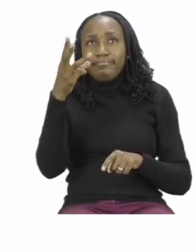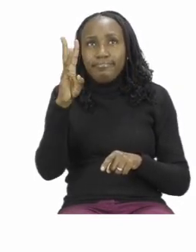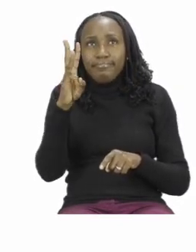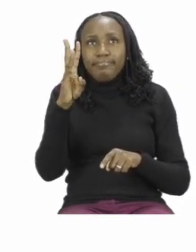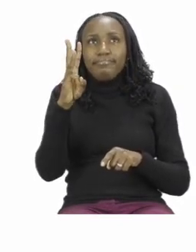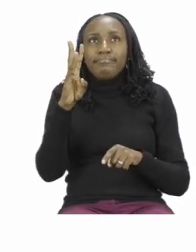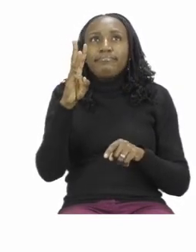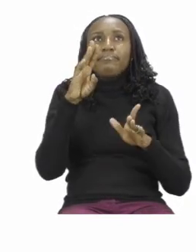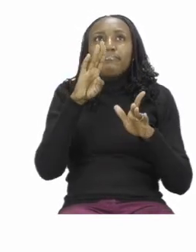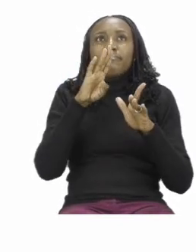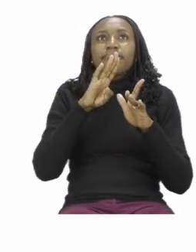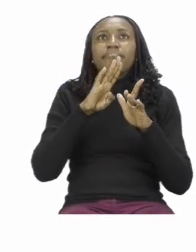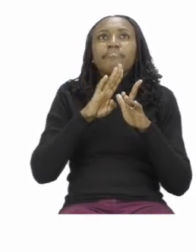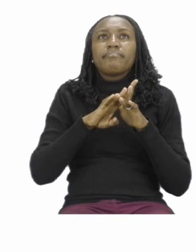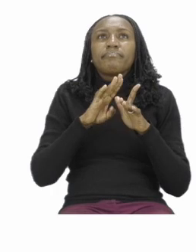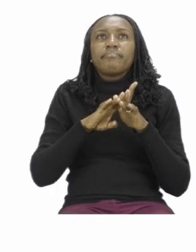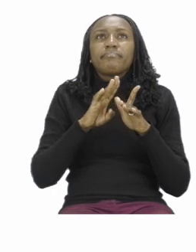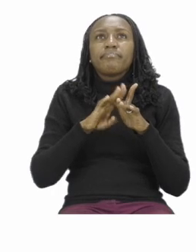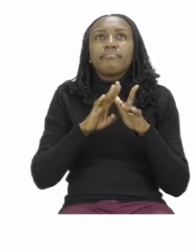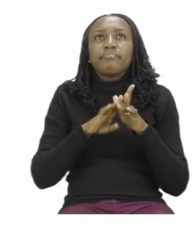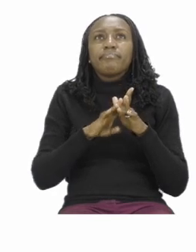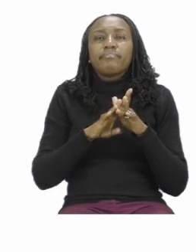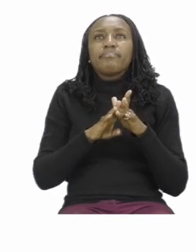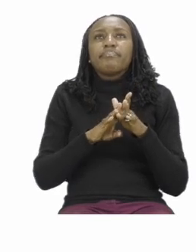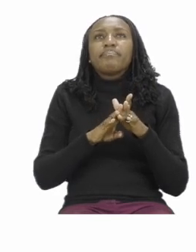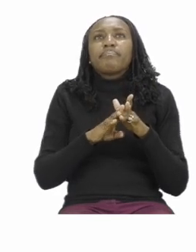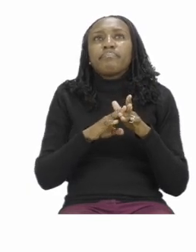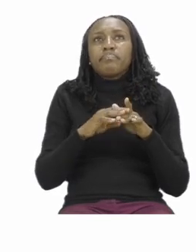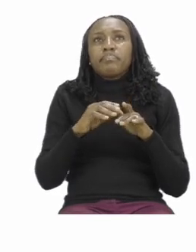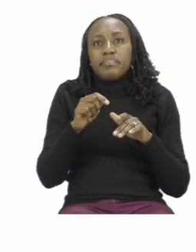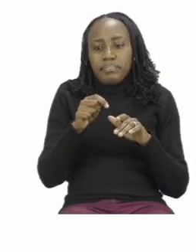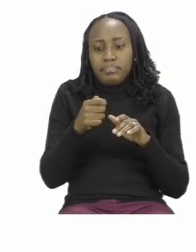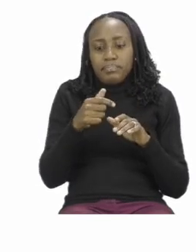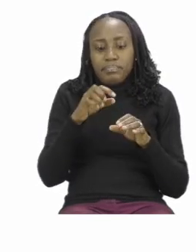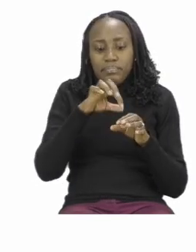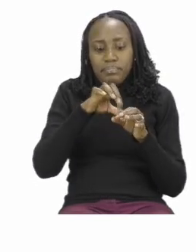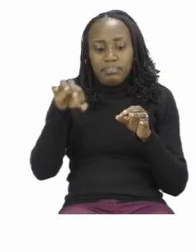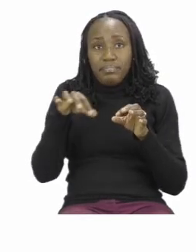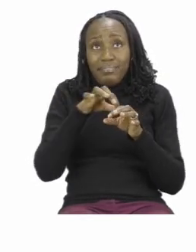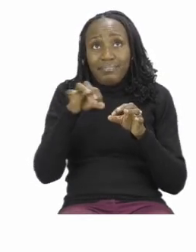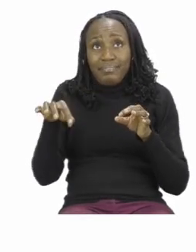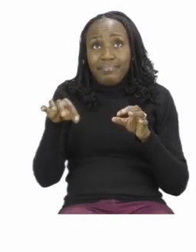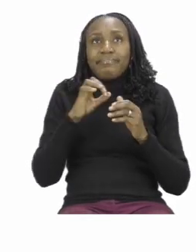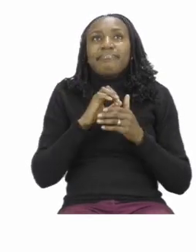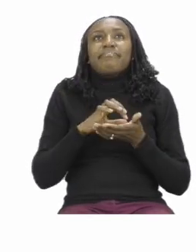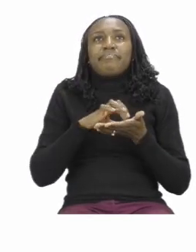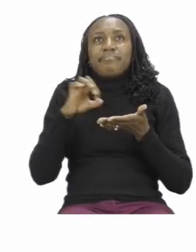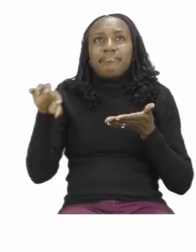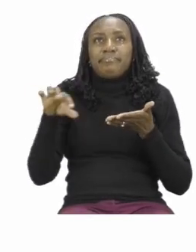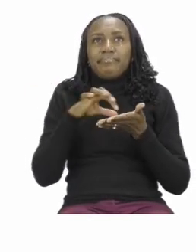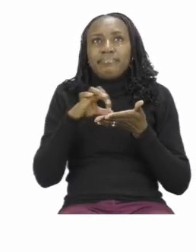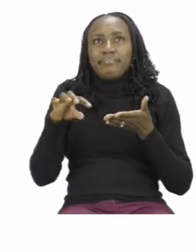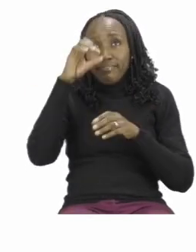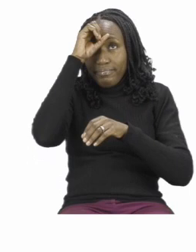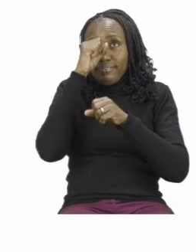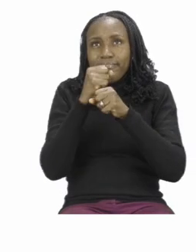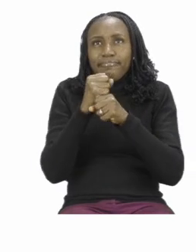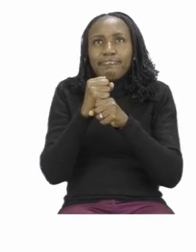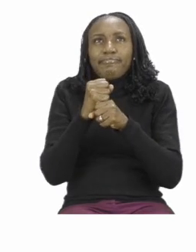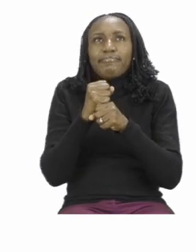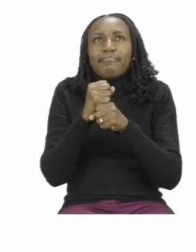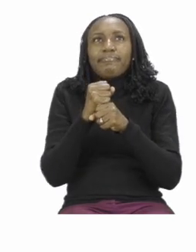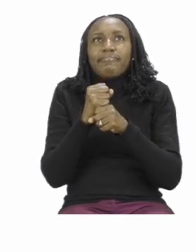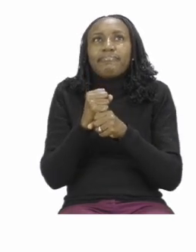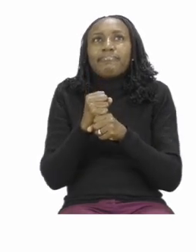all about a mustard seed faith. It says, "He replied,